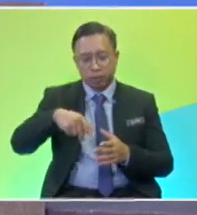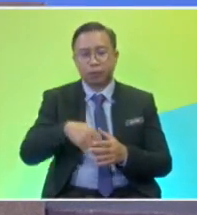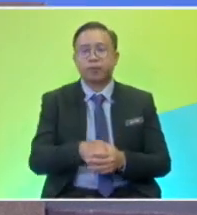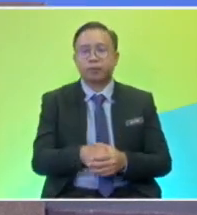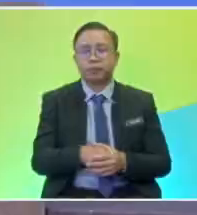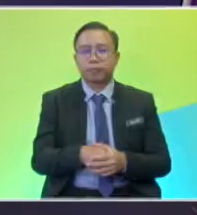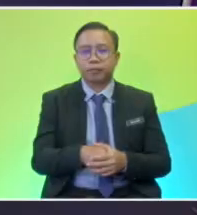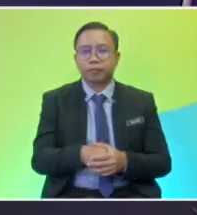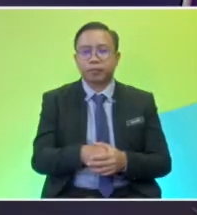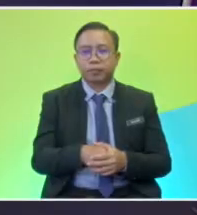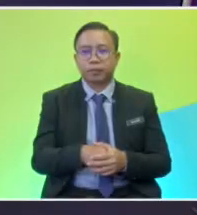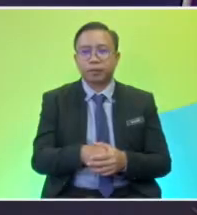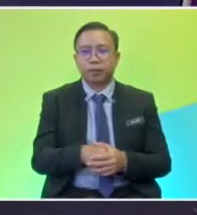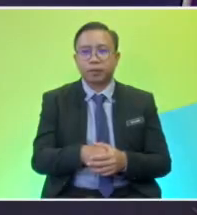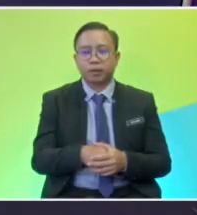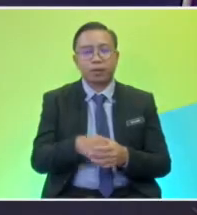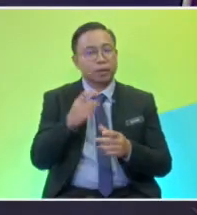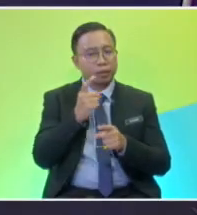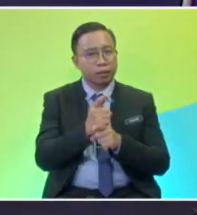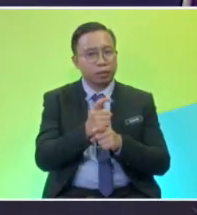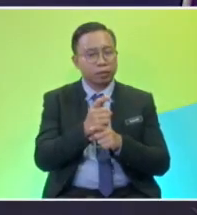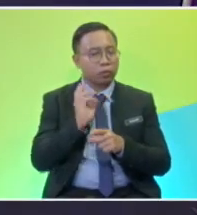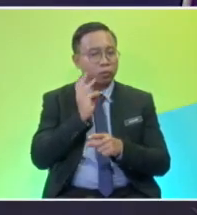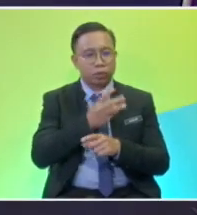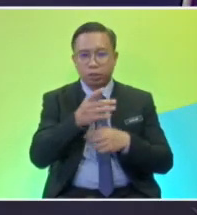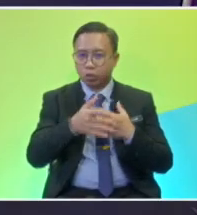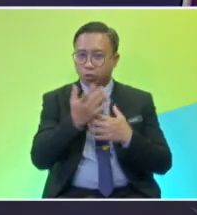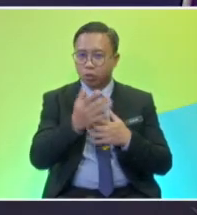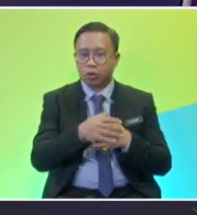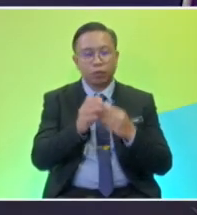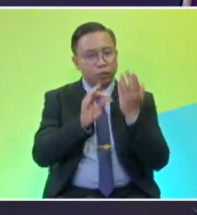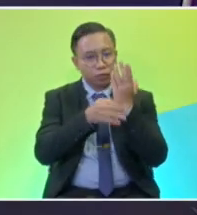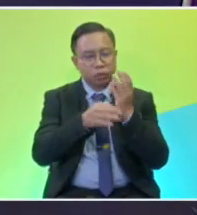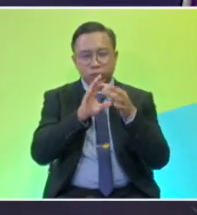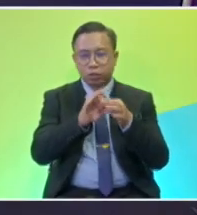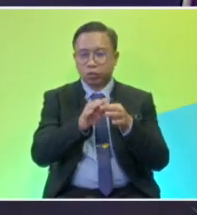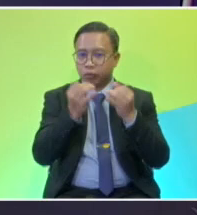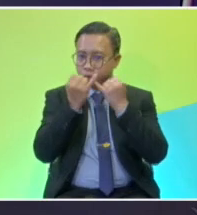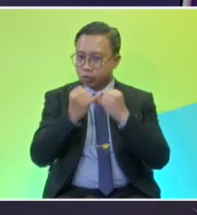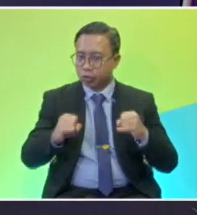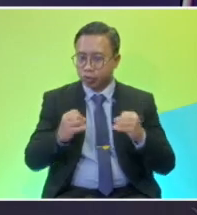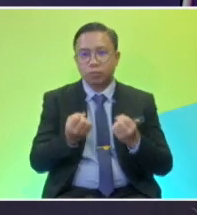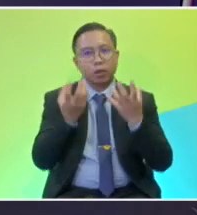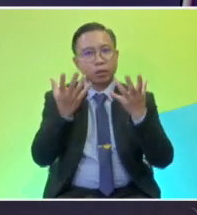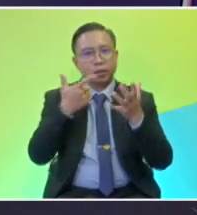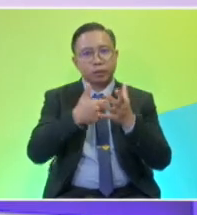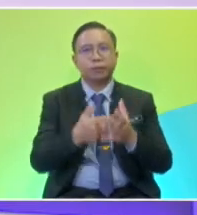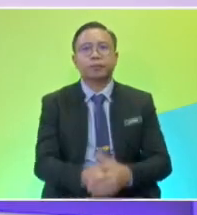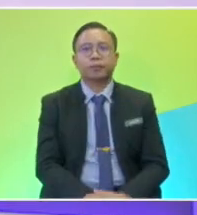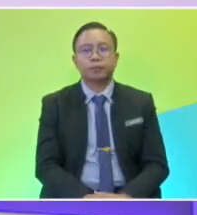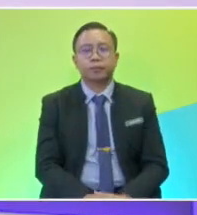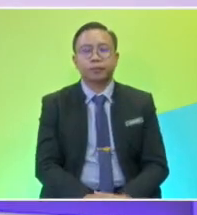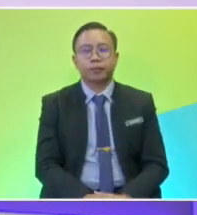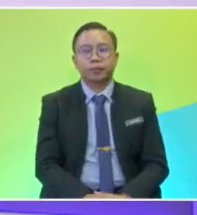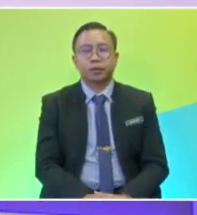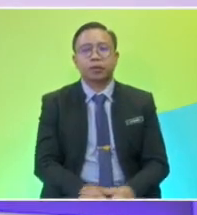and right. Correct? Okay, that's we call the function of joint, the first function. Mm-hmm. So actually, there are many. Okay, we go to next. Okay, even you